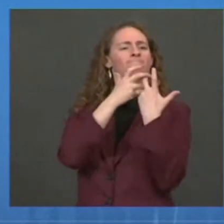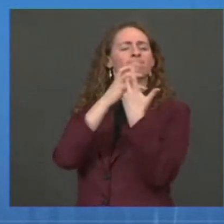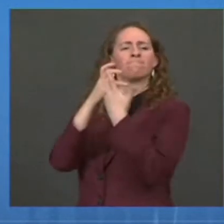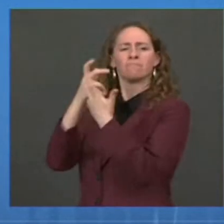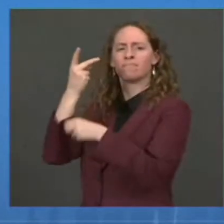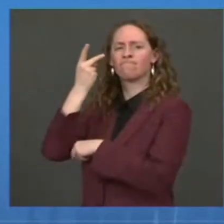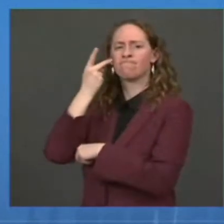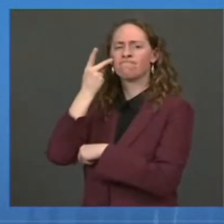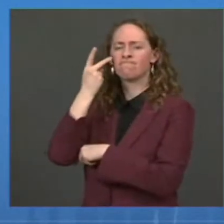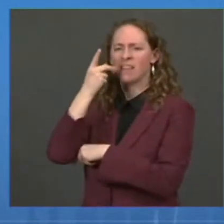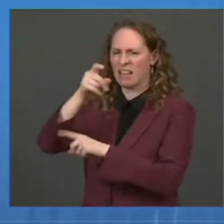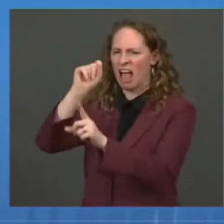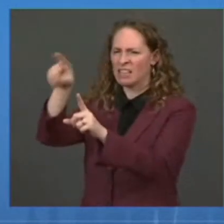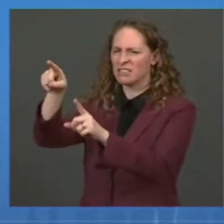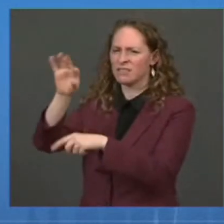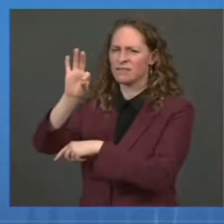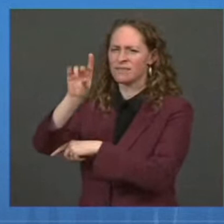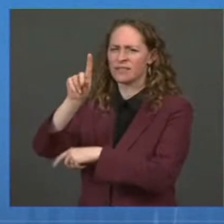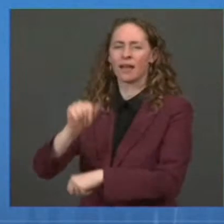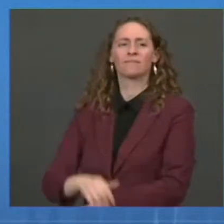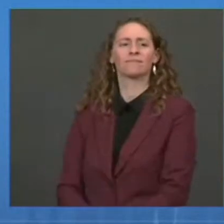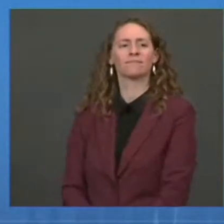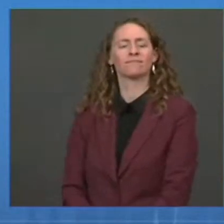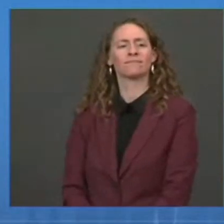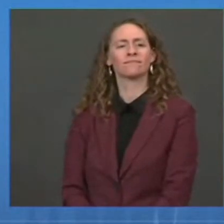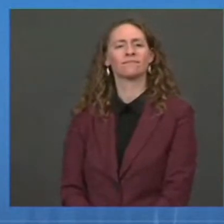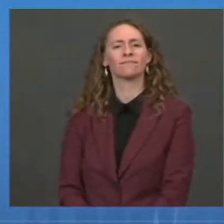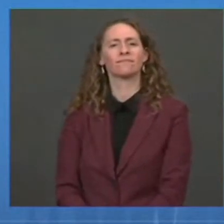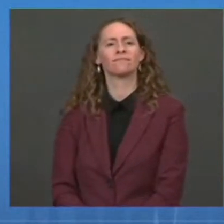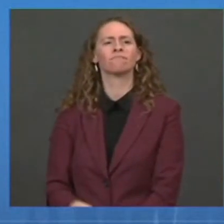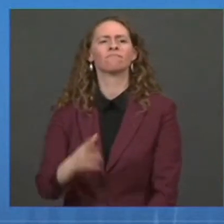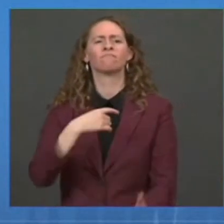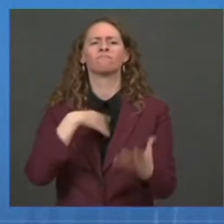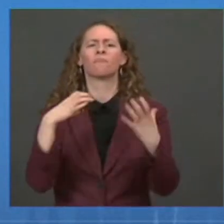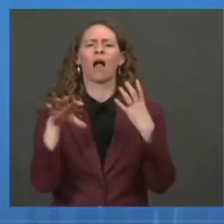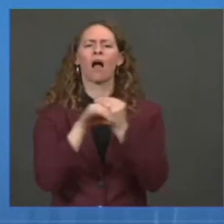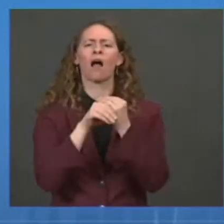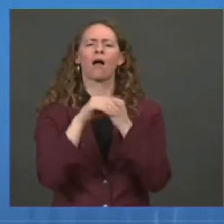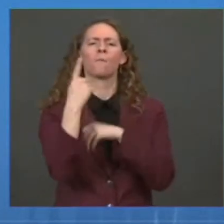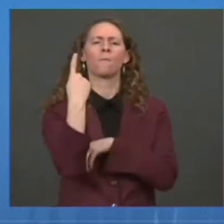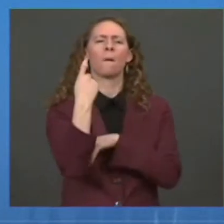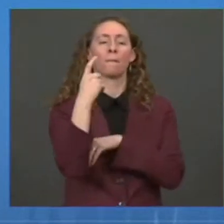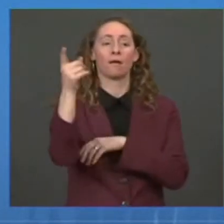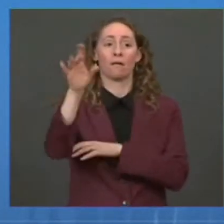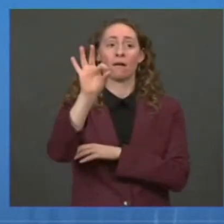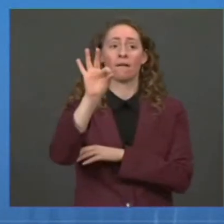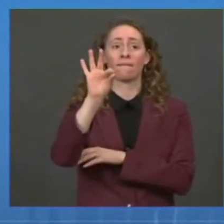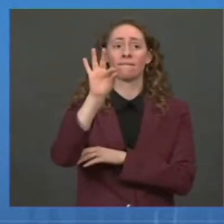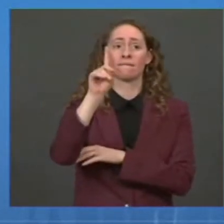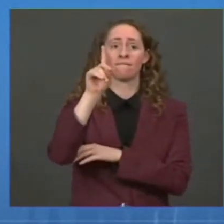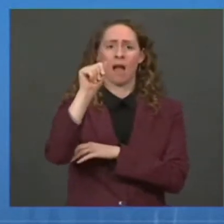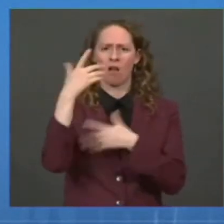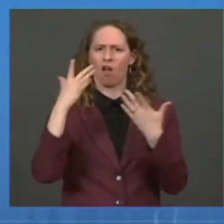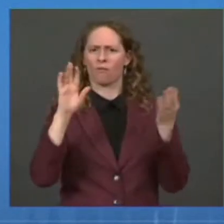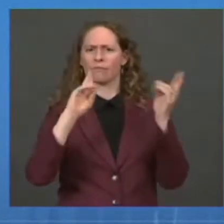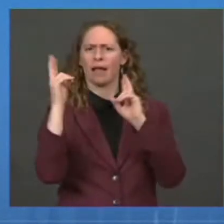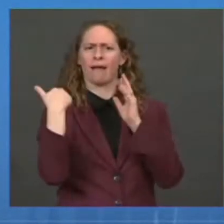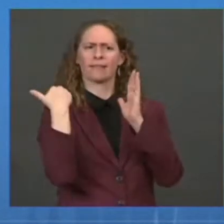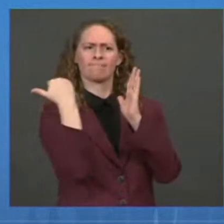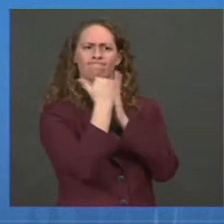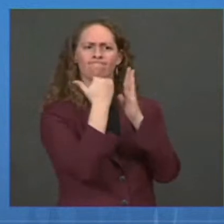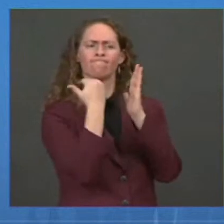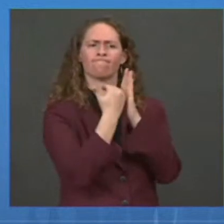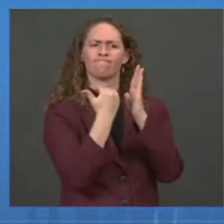out guidance for the manufacturers, the vaccine manufacturers, to understand how the agency will evaluate and